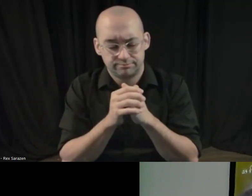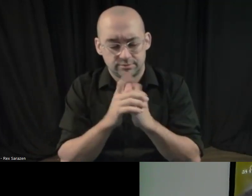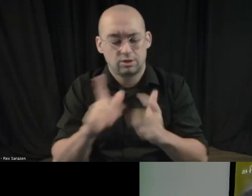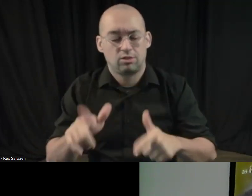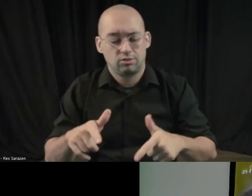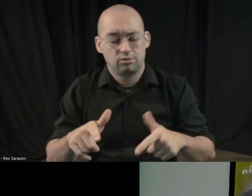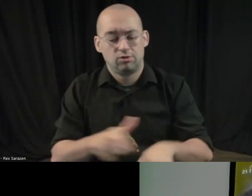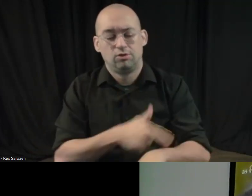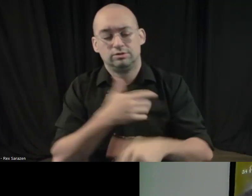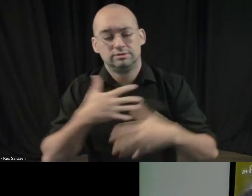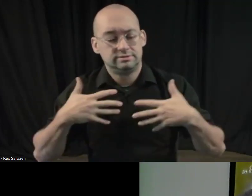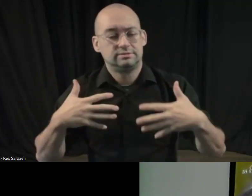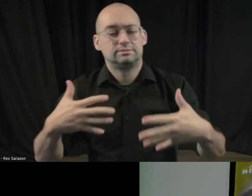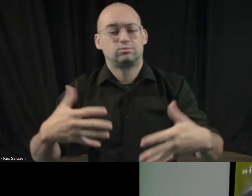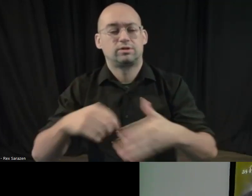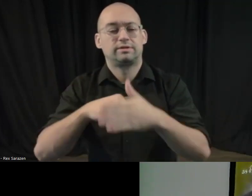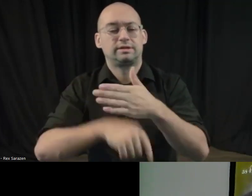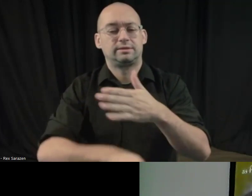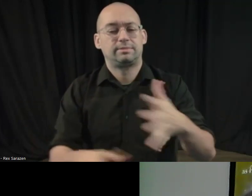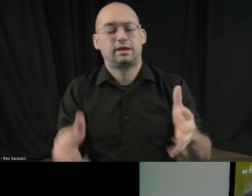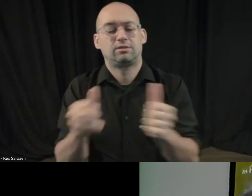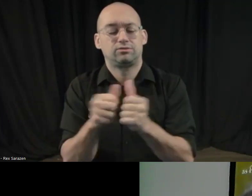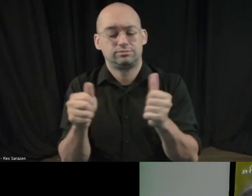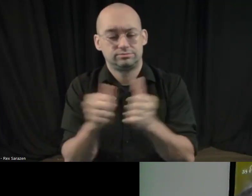slow, deep breath in together.